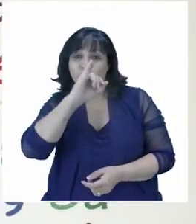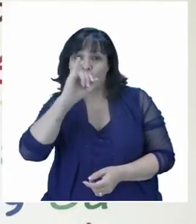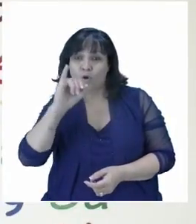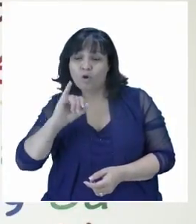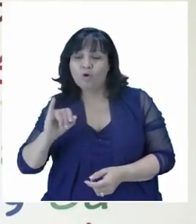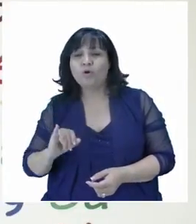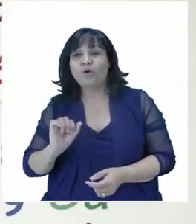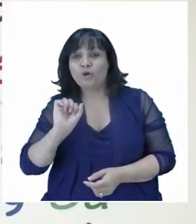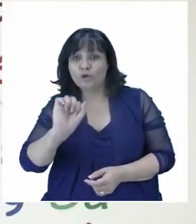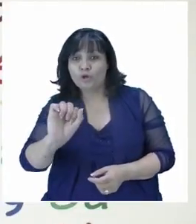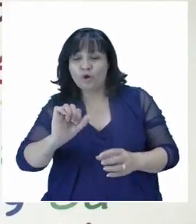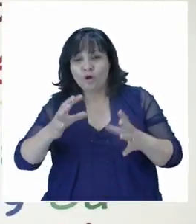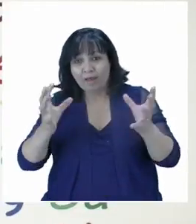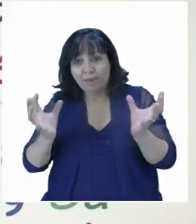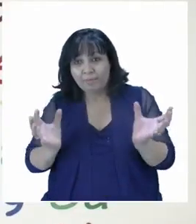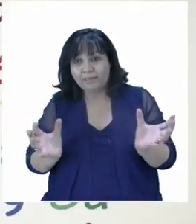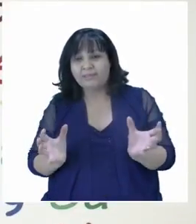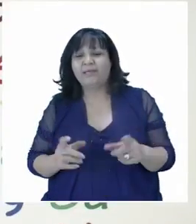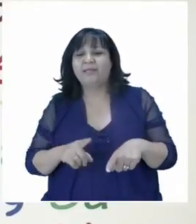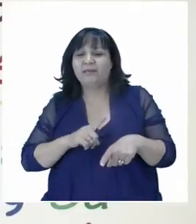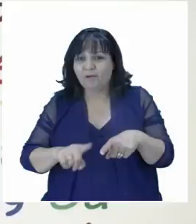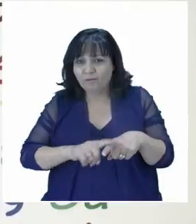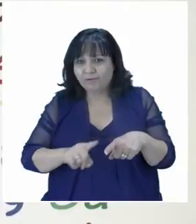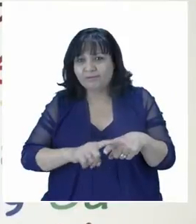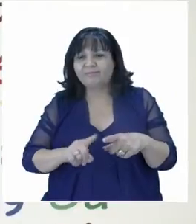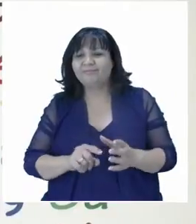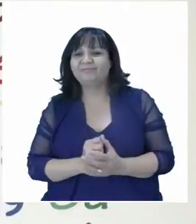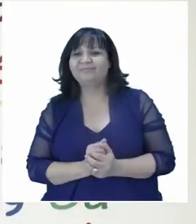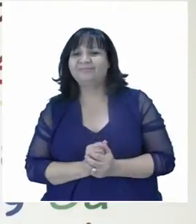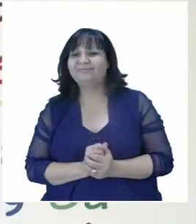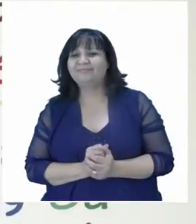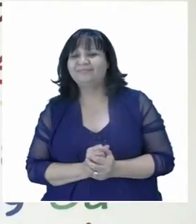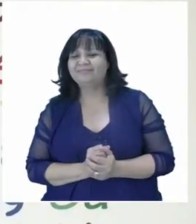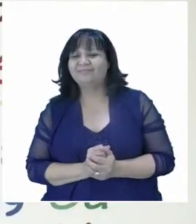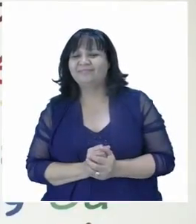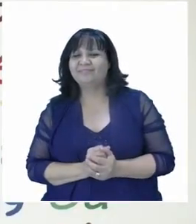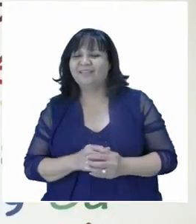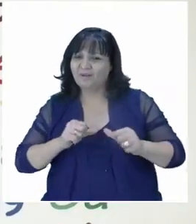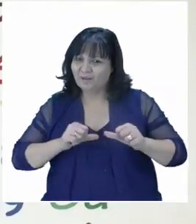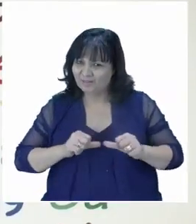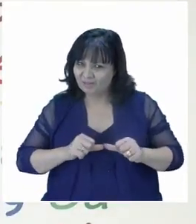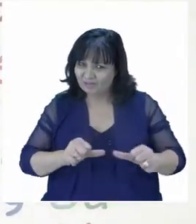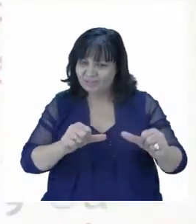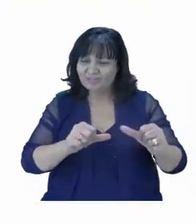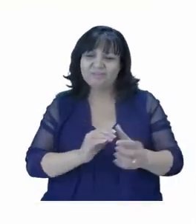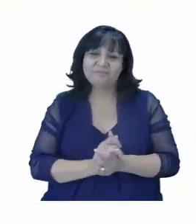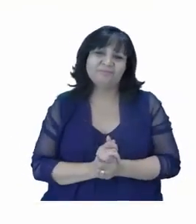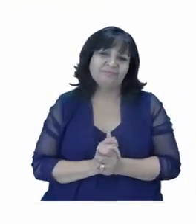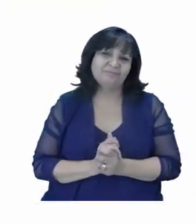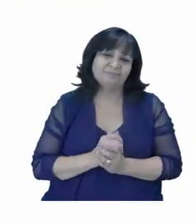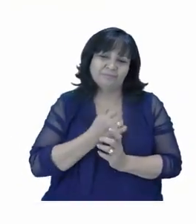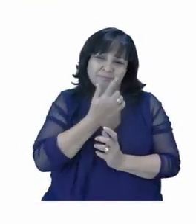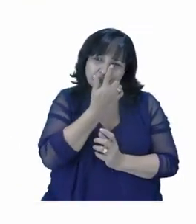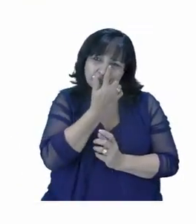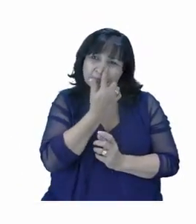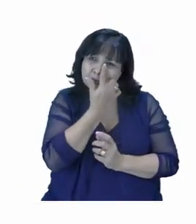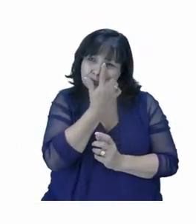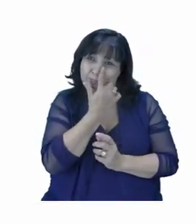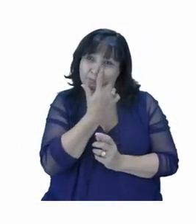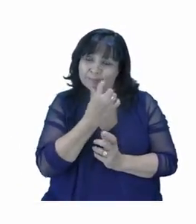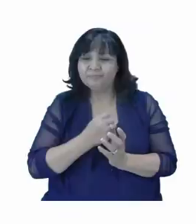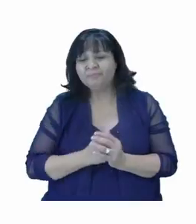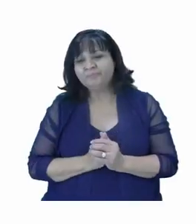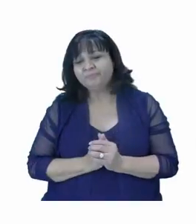your cabbage. Let's now move on to the next part of the exercise. It is